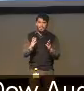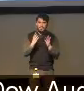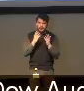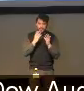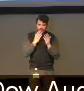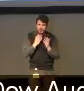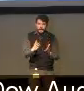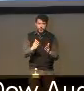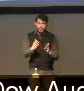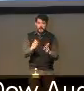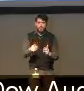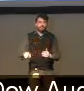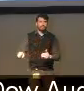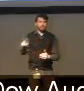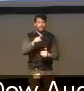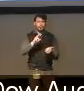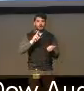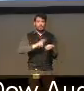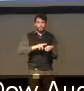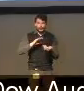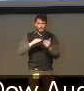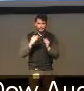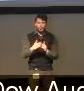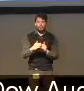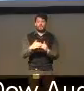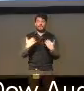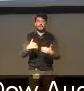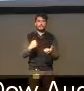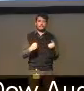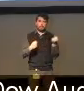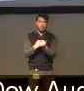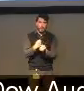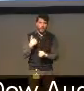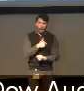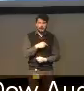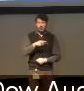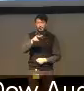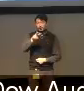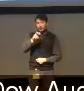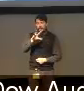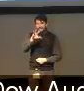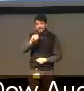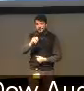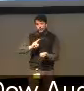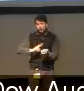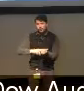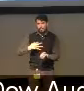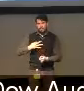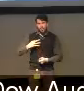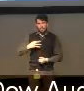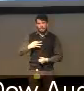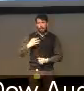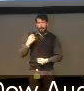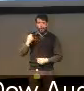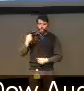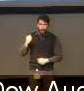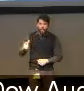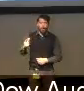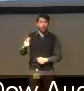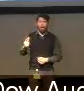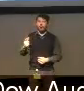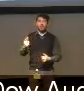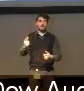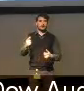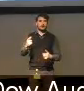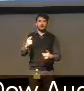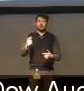RICU received from our nursing community, with over 250 nursing volunteers that all came above their appointment to help